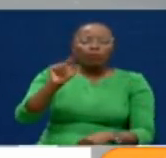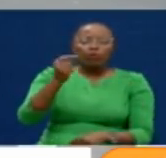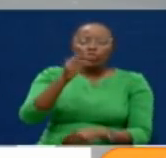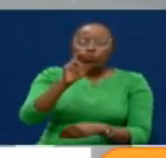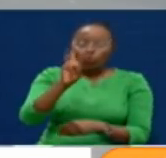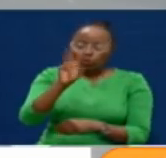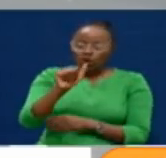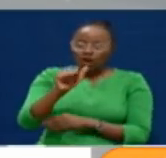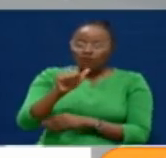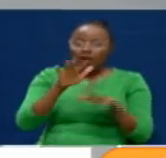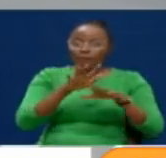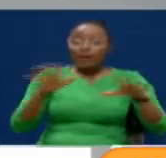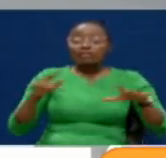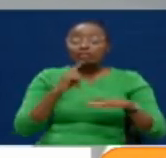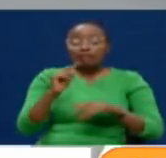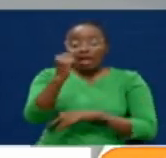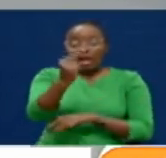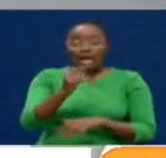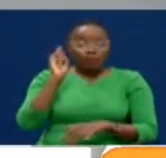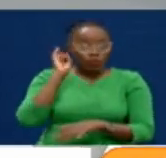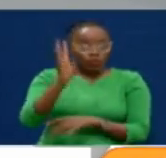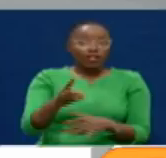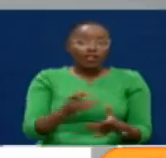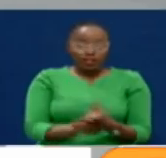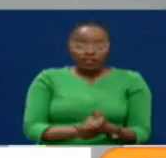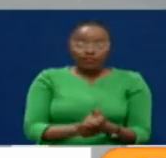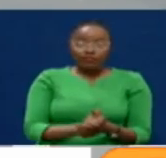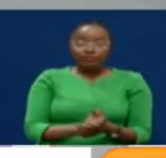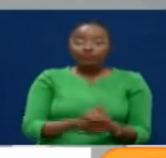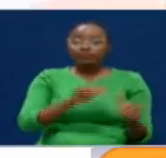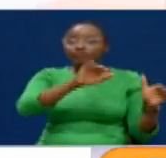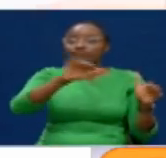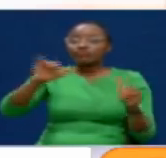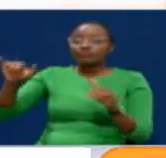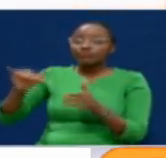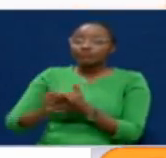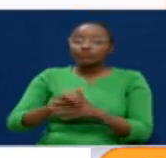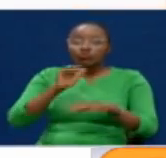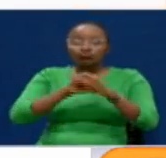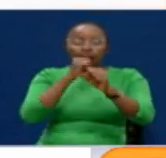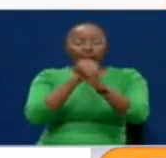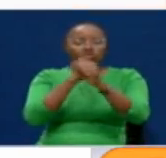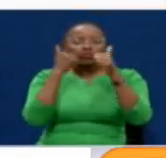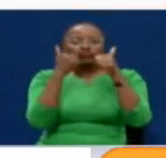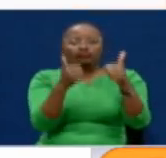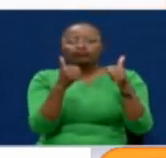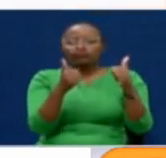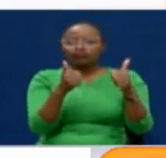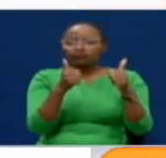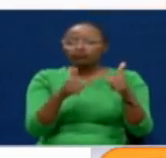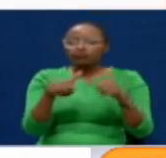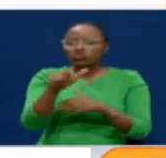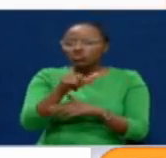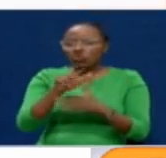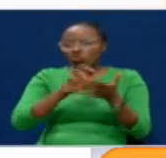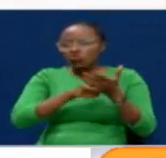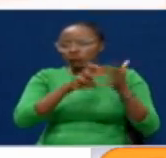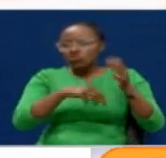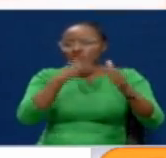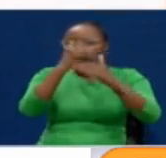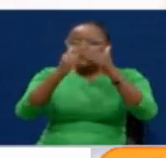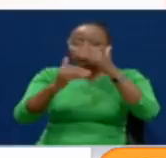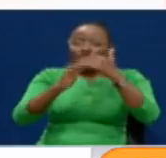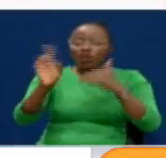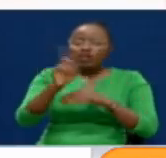go see. He says he will come, trader. Chuna says, good job, Sakaja. As long as you give local contractors the construction